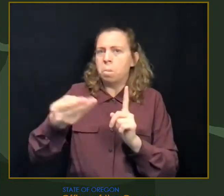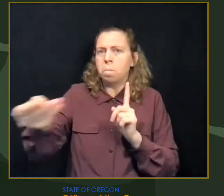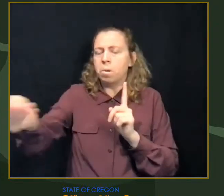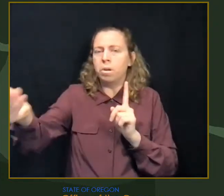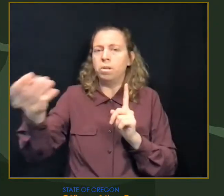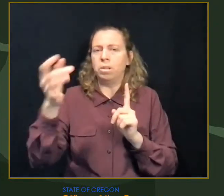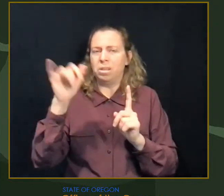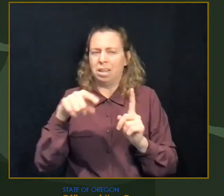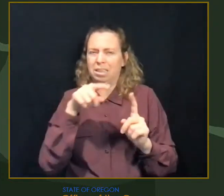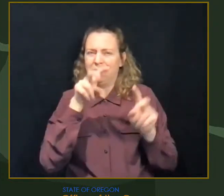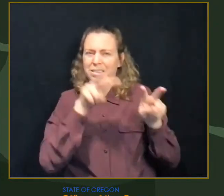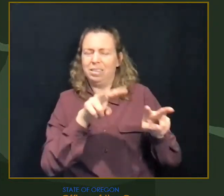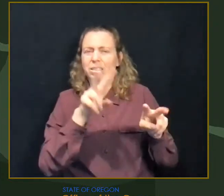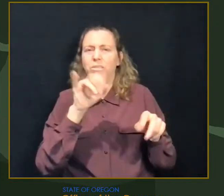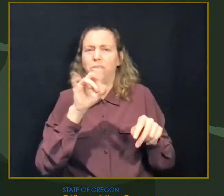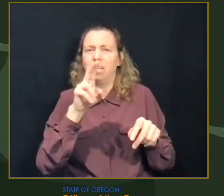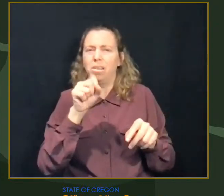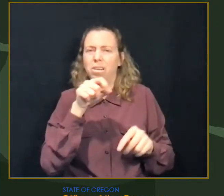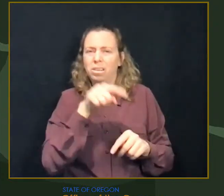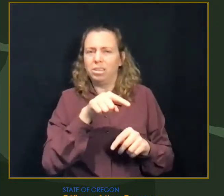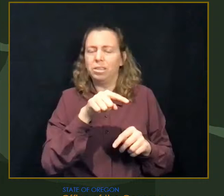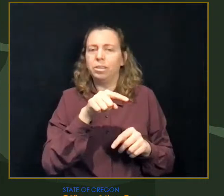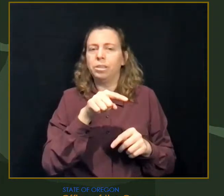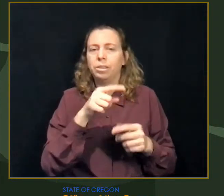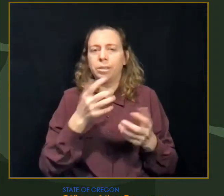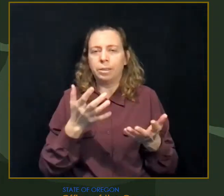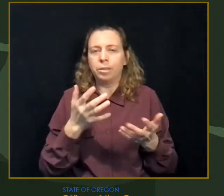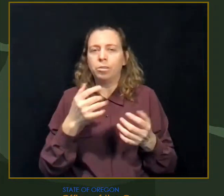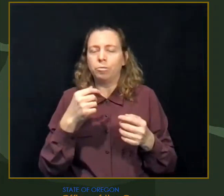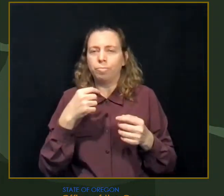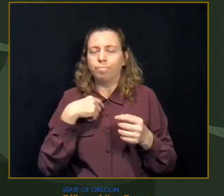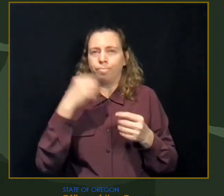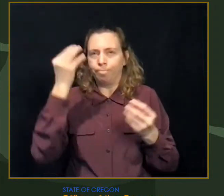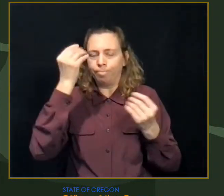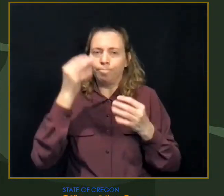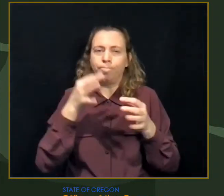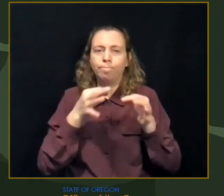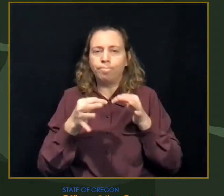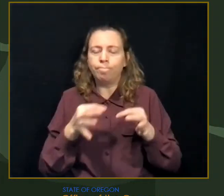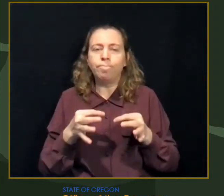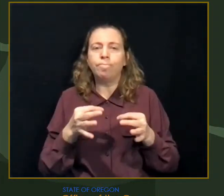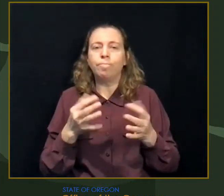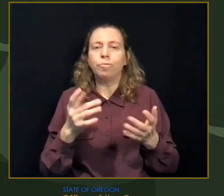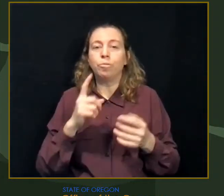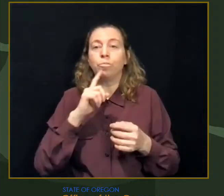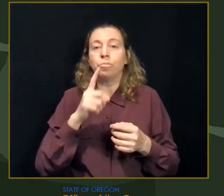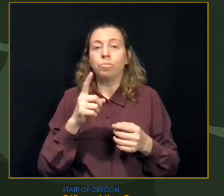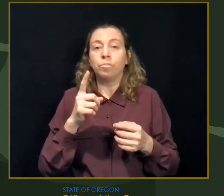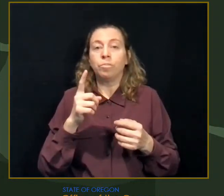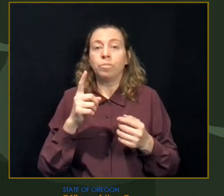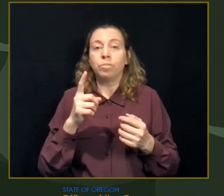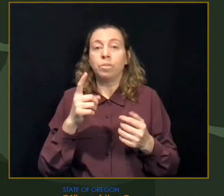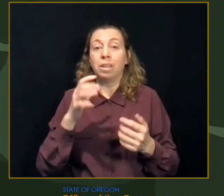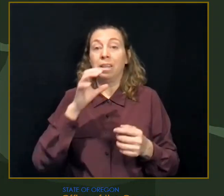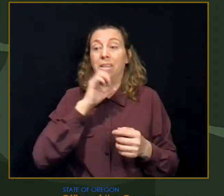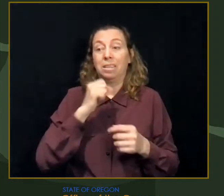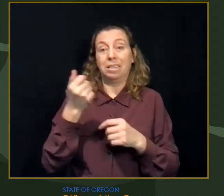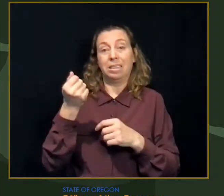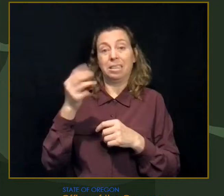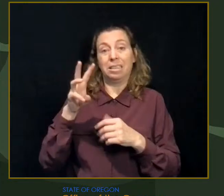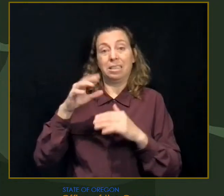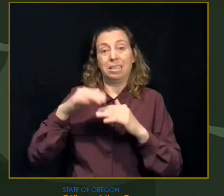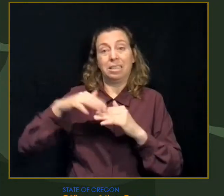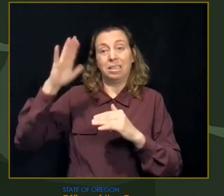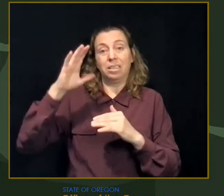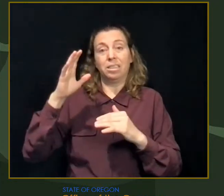But again, I would say this, the best way for folks 16 and over to protect yourselves